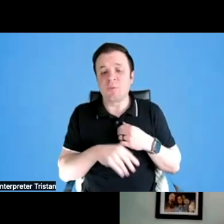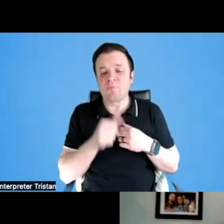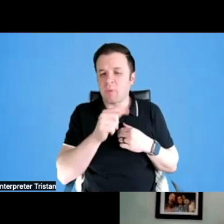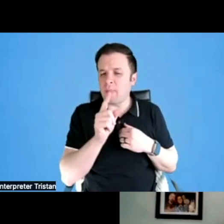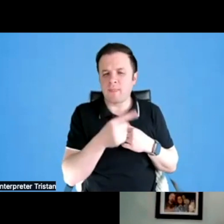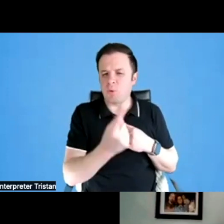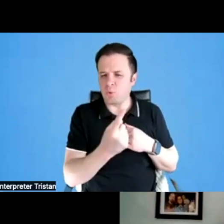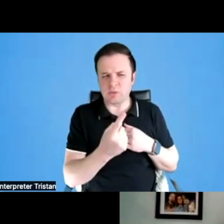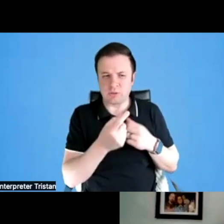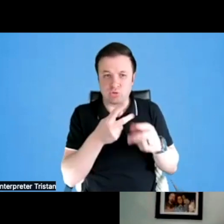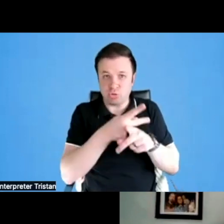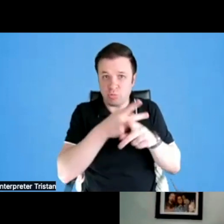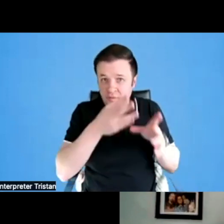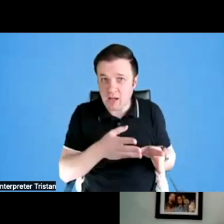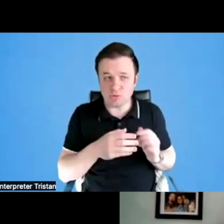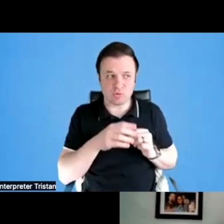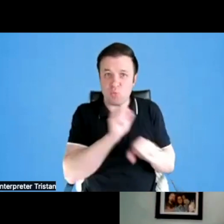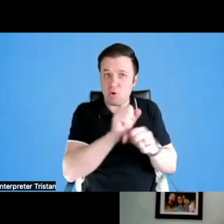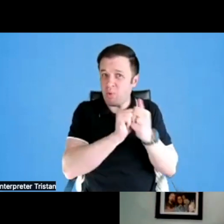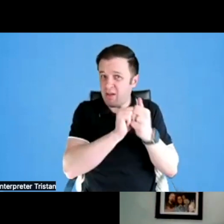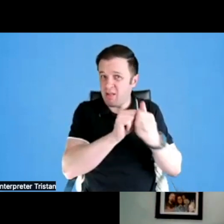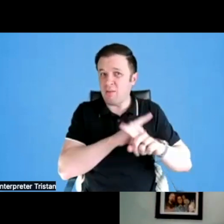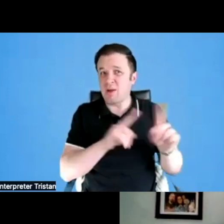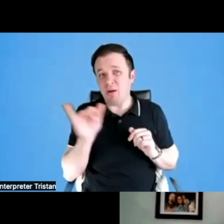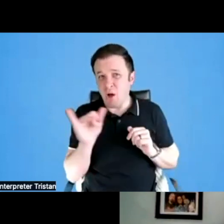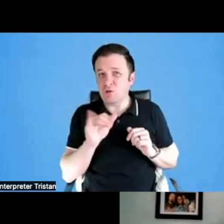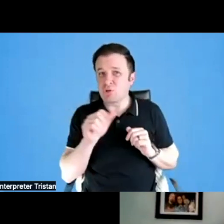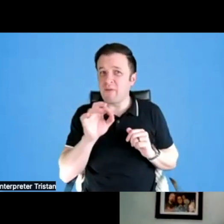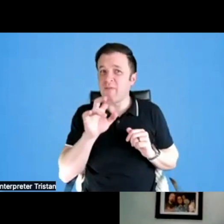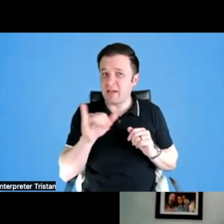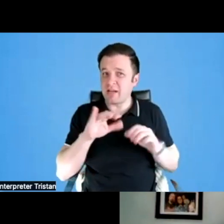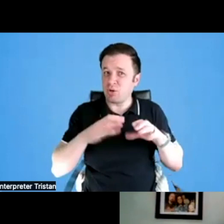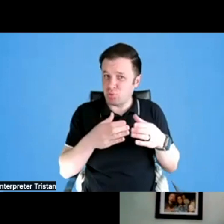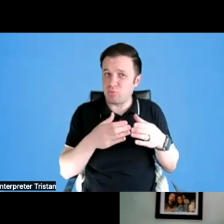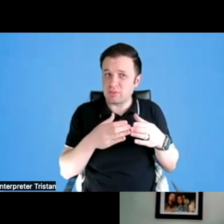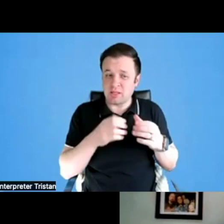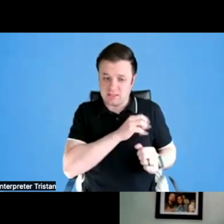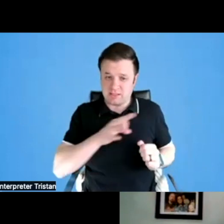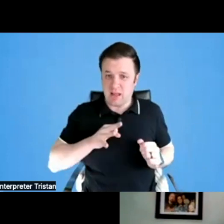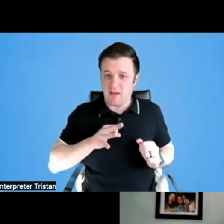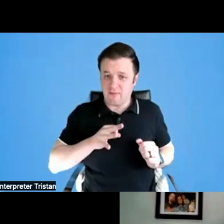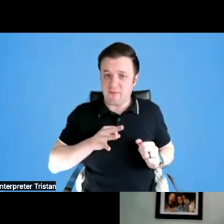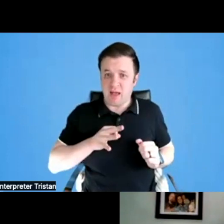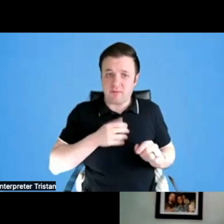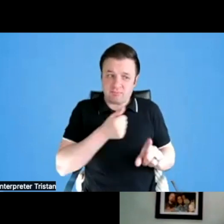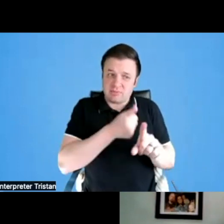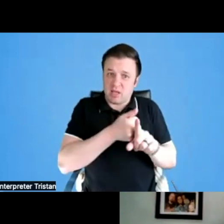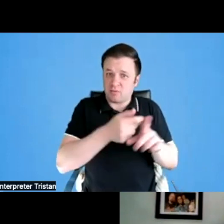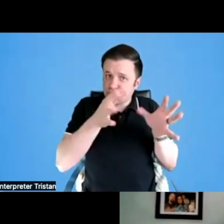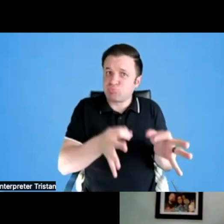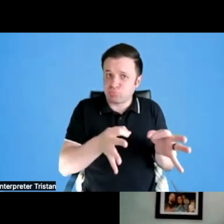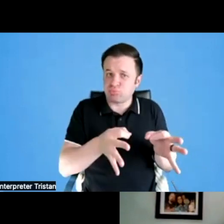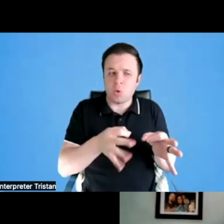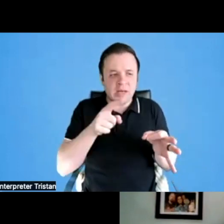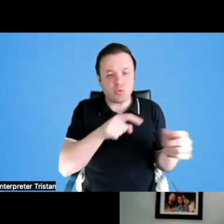their supervisors and their colleagues, but they also are in affinity group spaces that staff have self-defined, that we need to be able to come here and